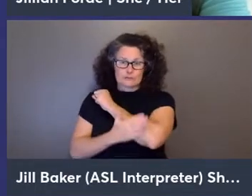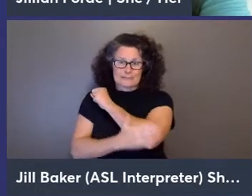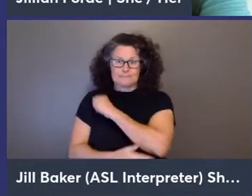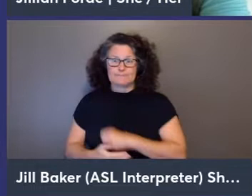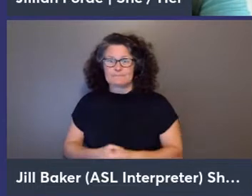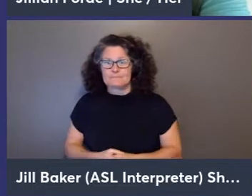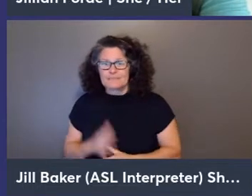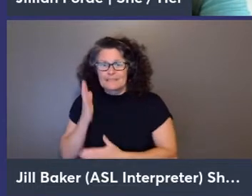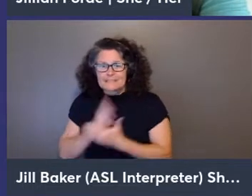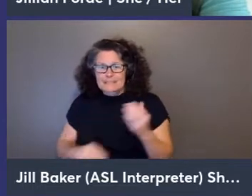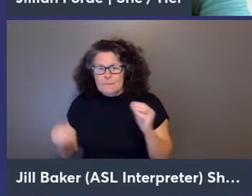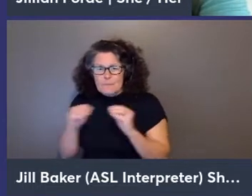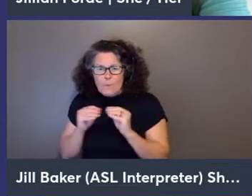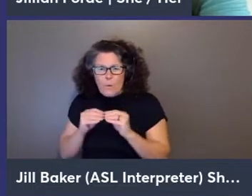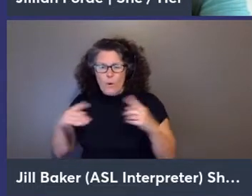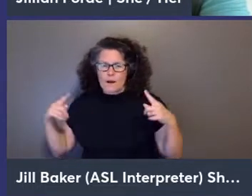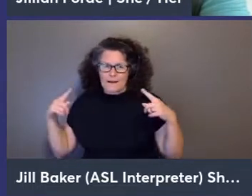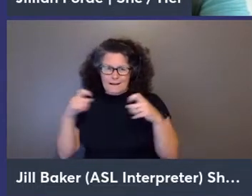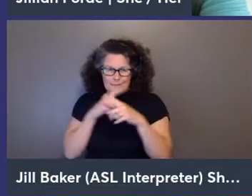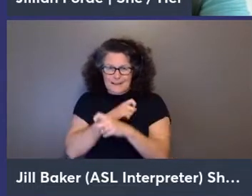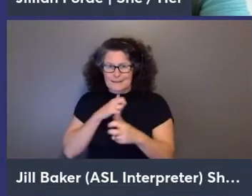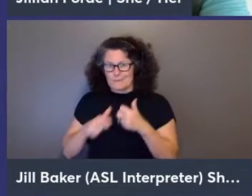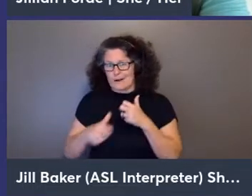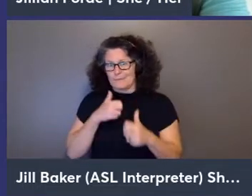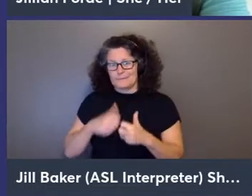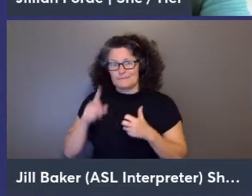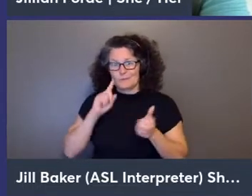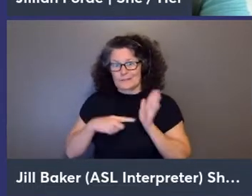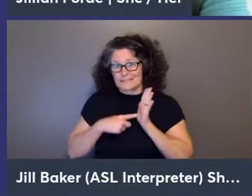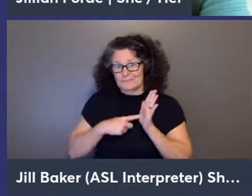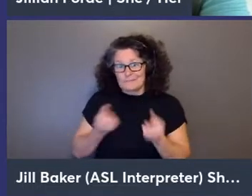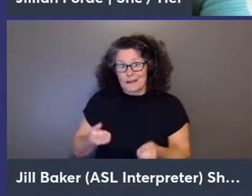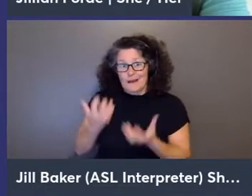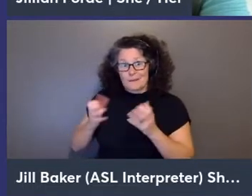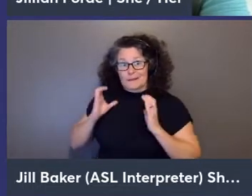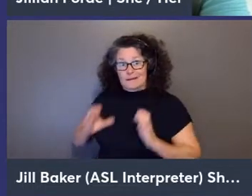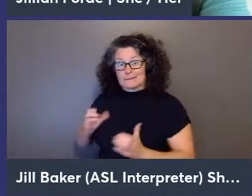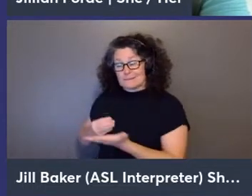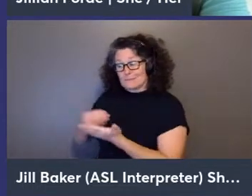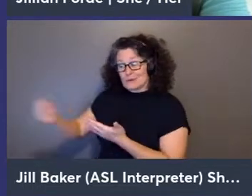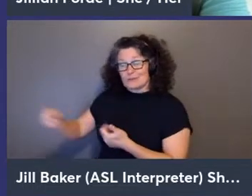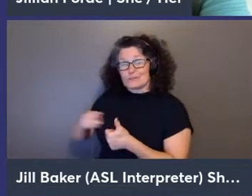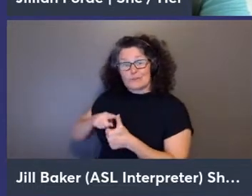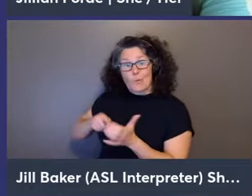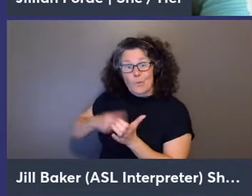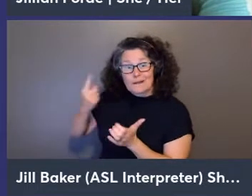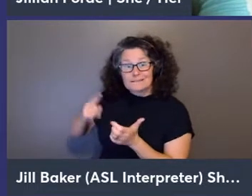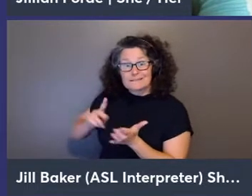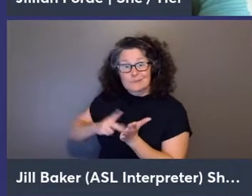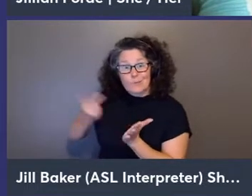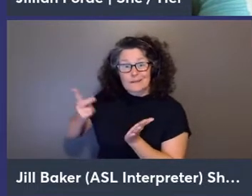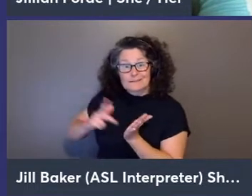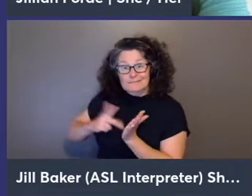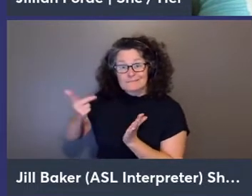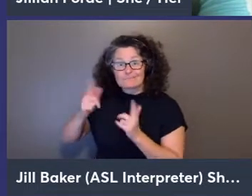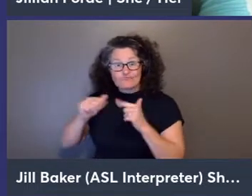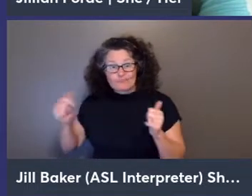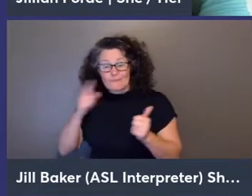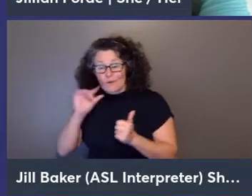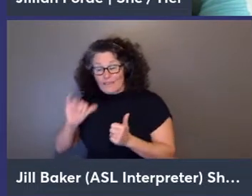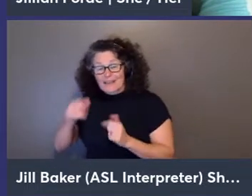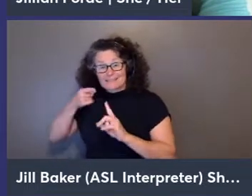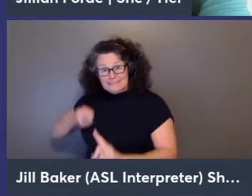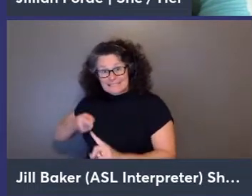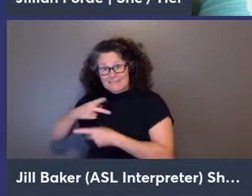some more even complicated problems, such as like how many customers have purchased once, twice, and so forth of the product. So